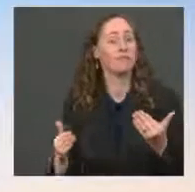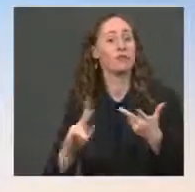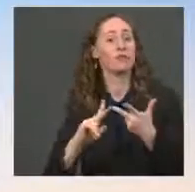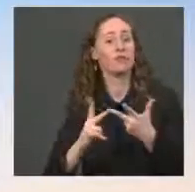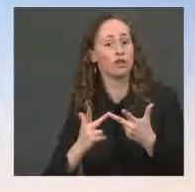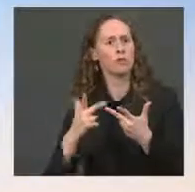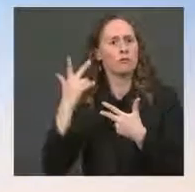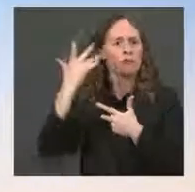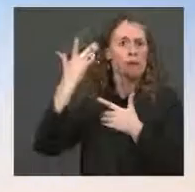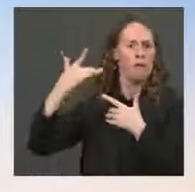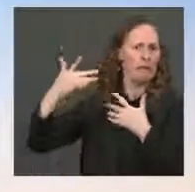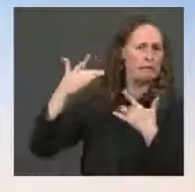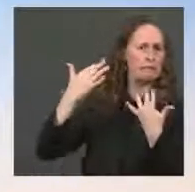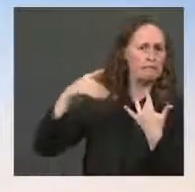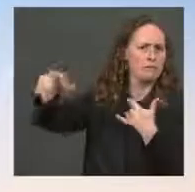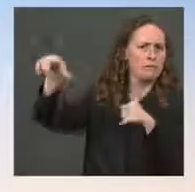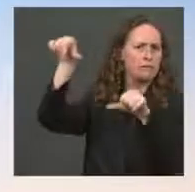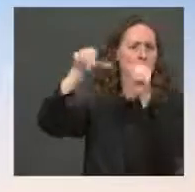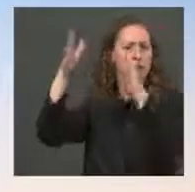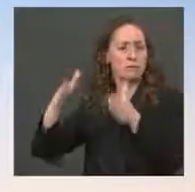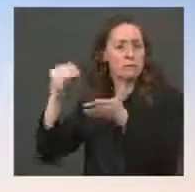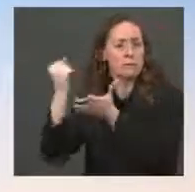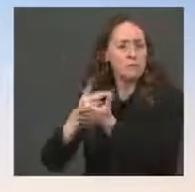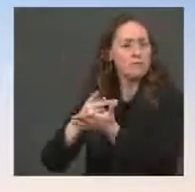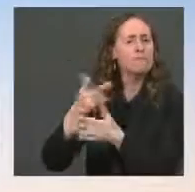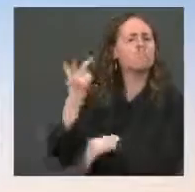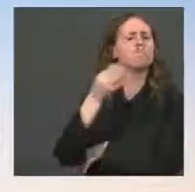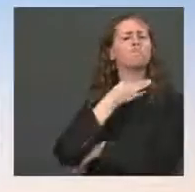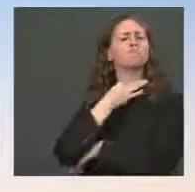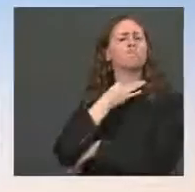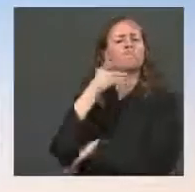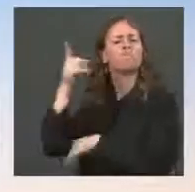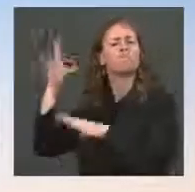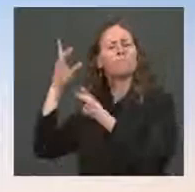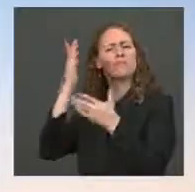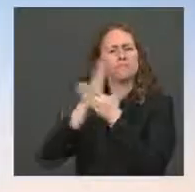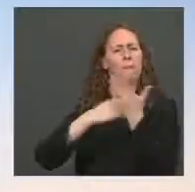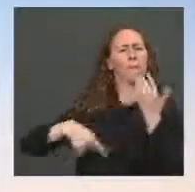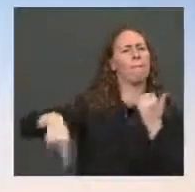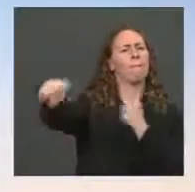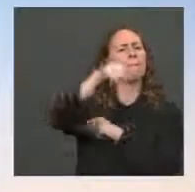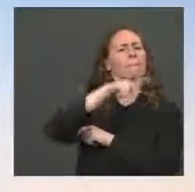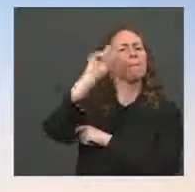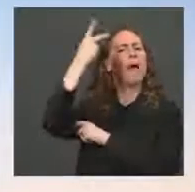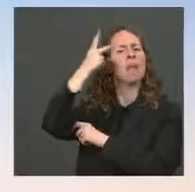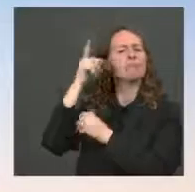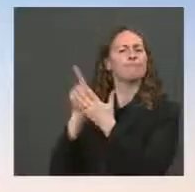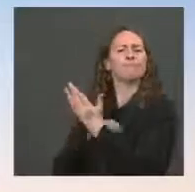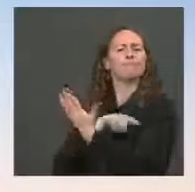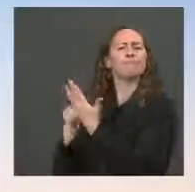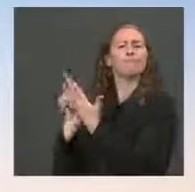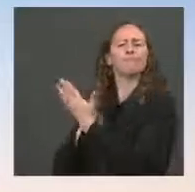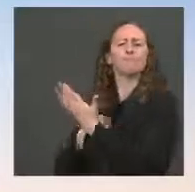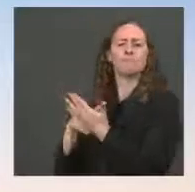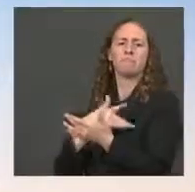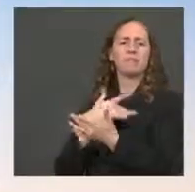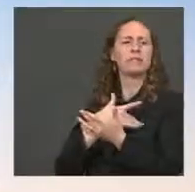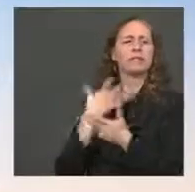it. What is the president's response to criticism that politics might have played a role in the September